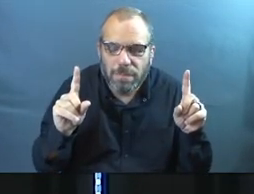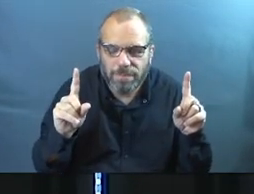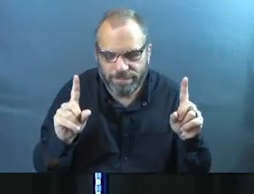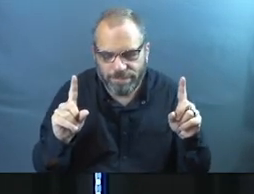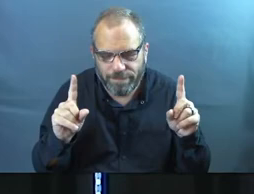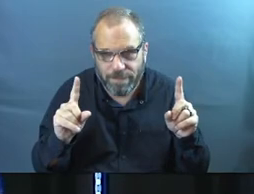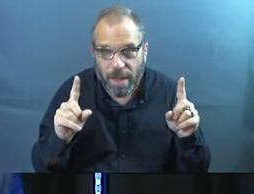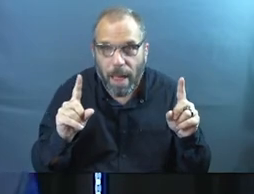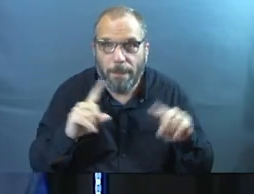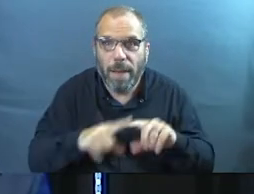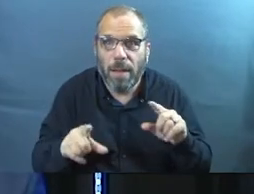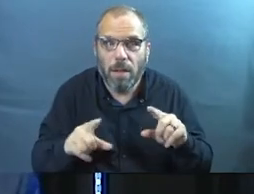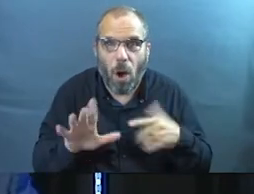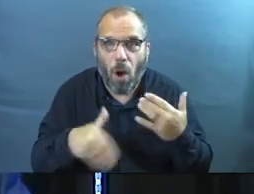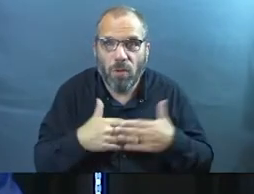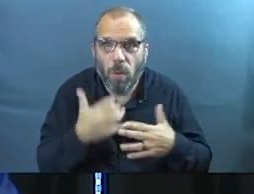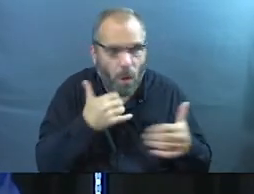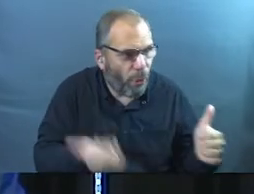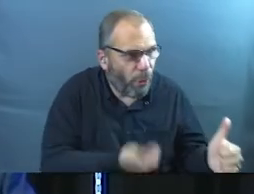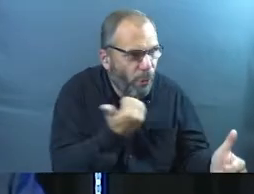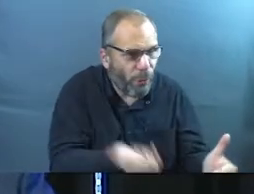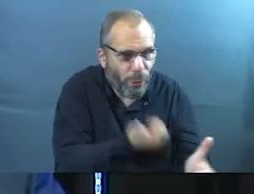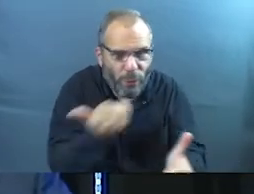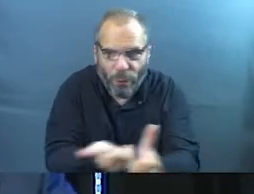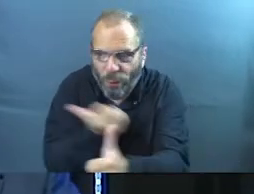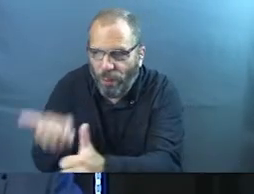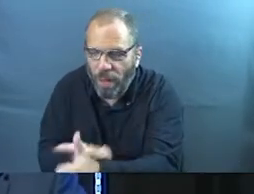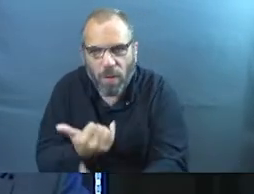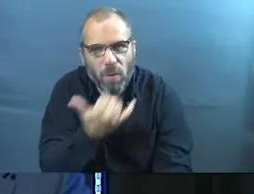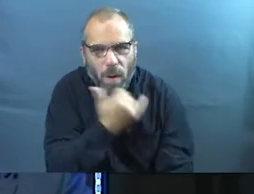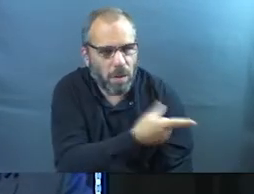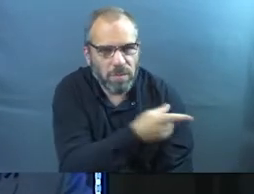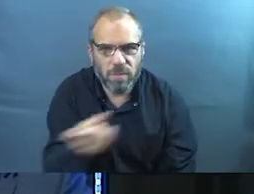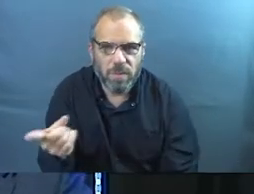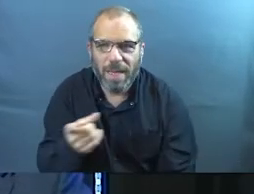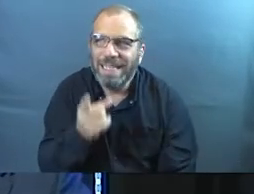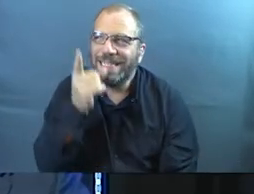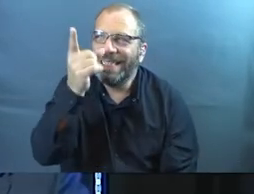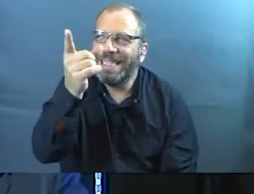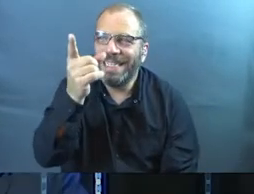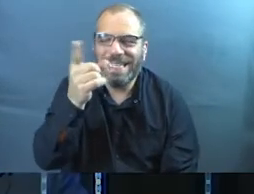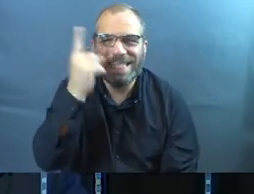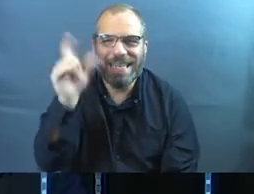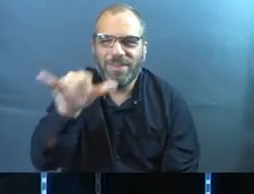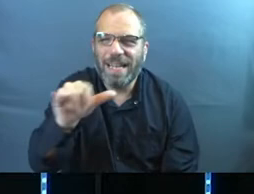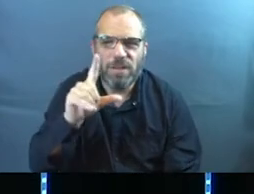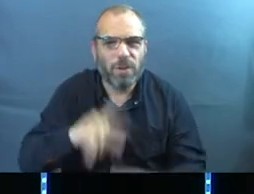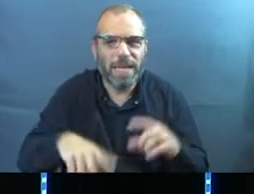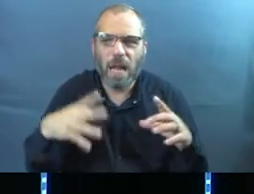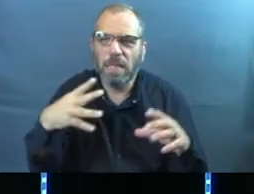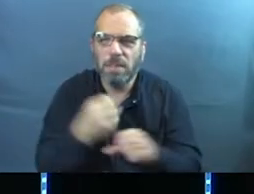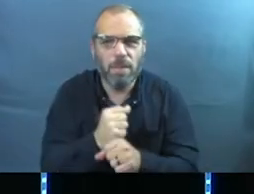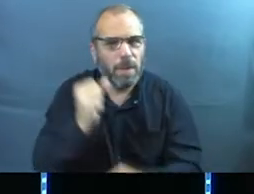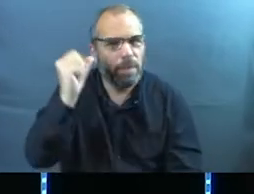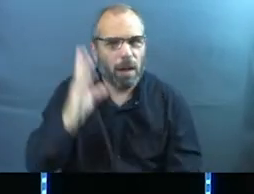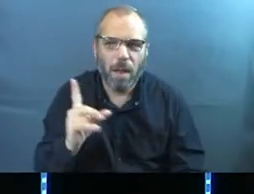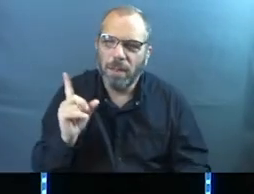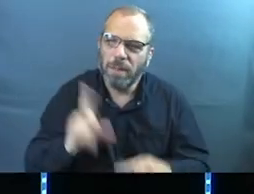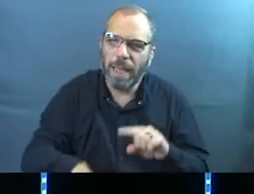And we've chased all the wrong things. He is infinite and unsummupable.